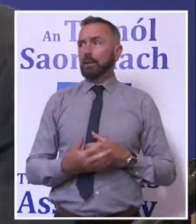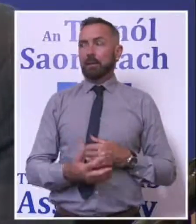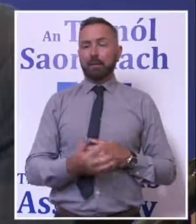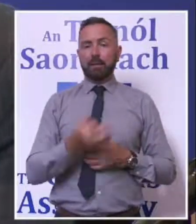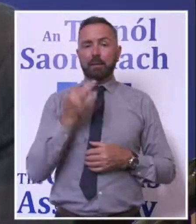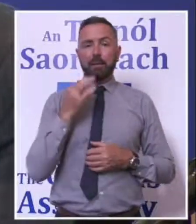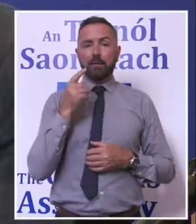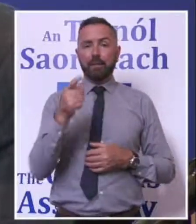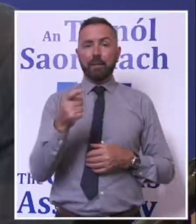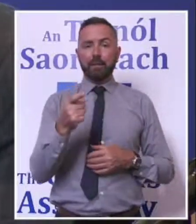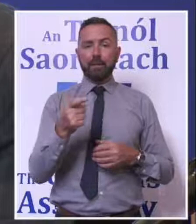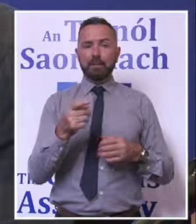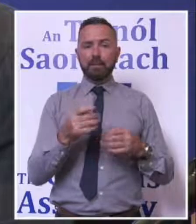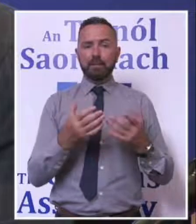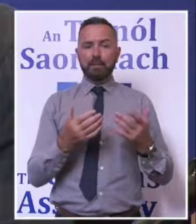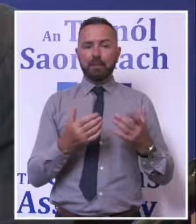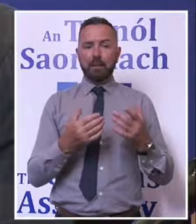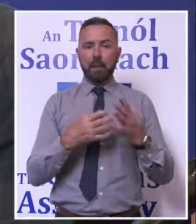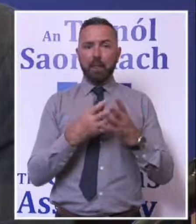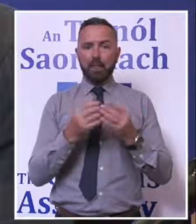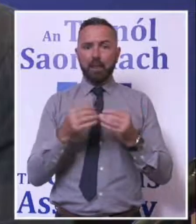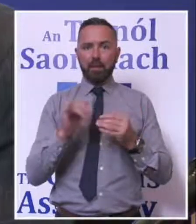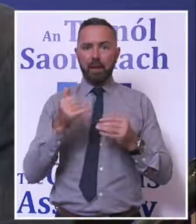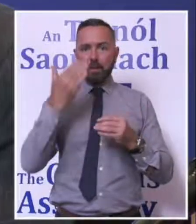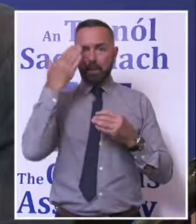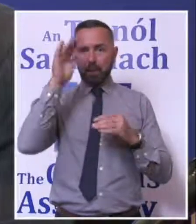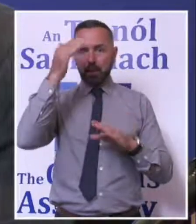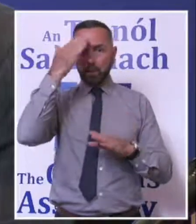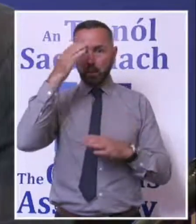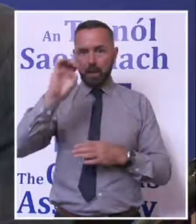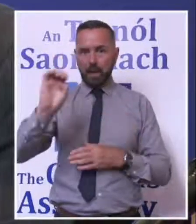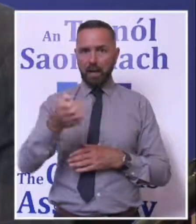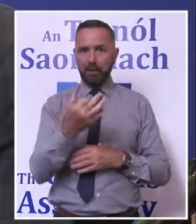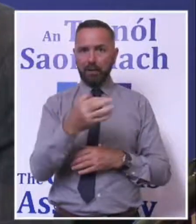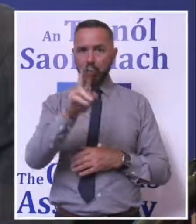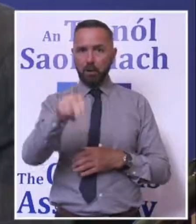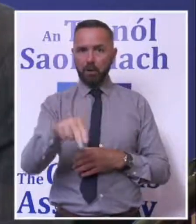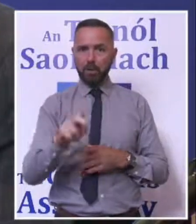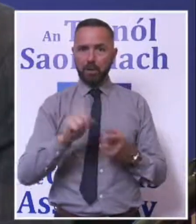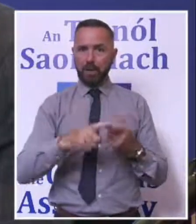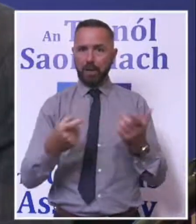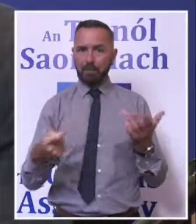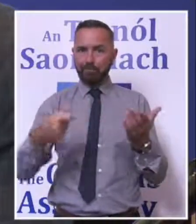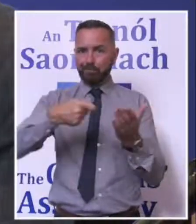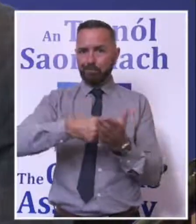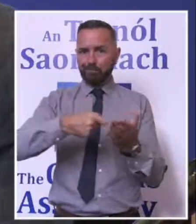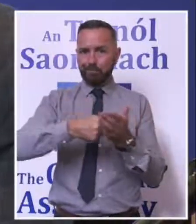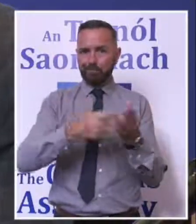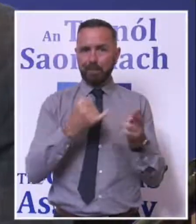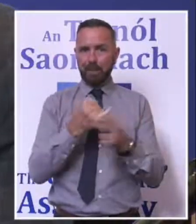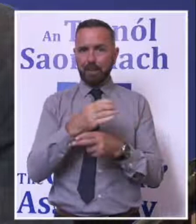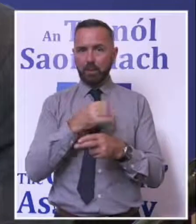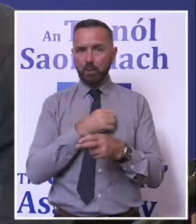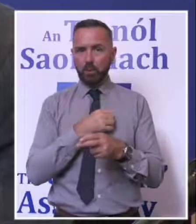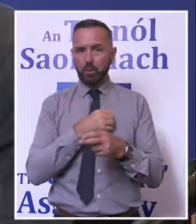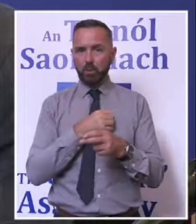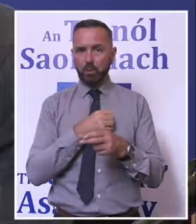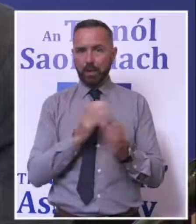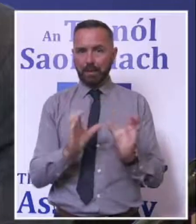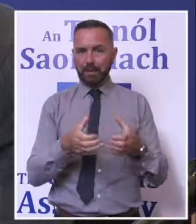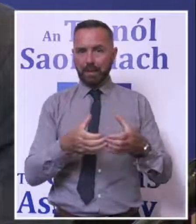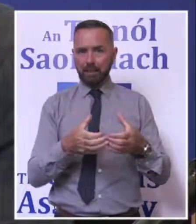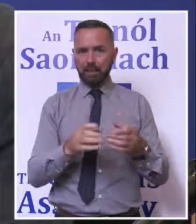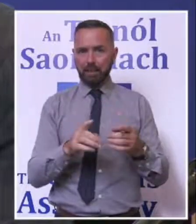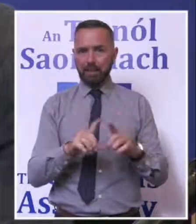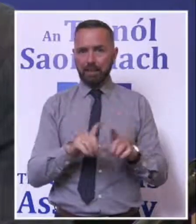thing, you might let us know as early as possible, and we would build that in. We would do a session on different voting